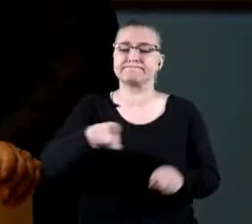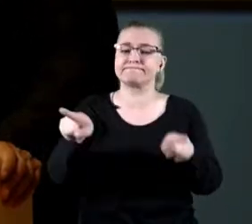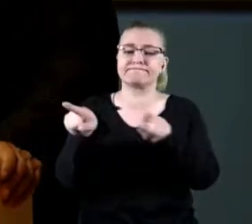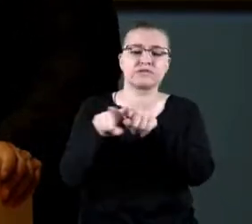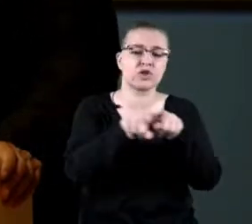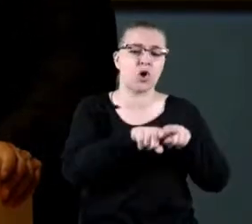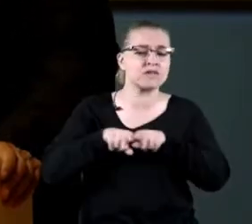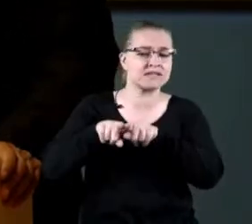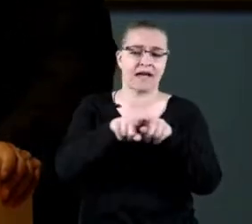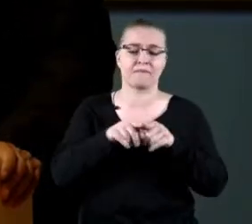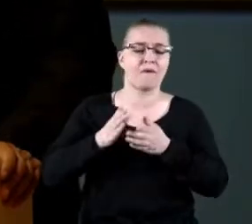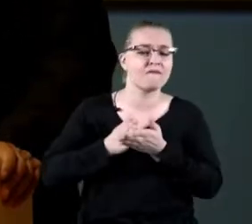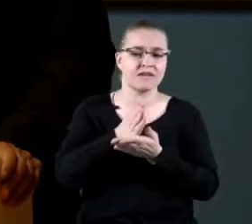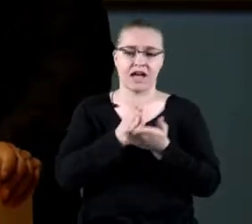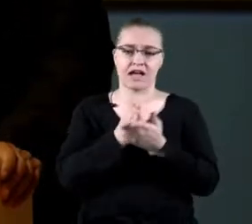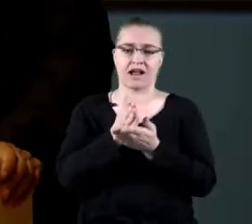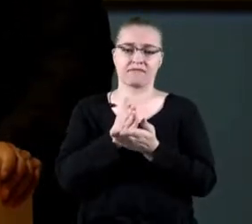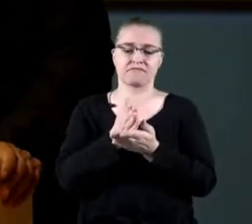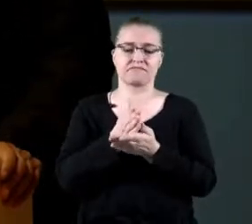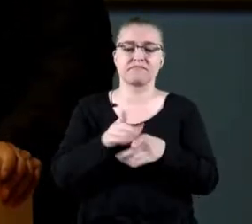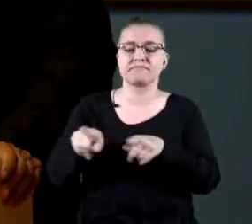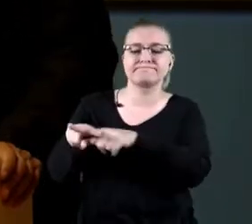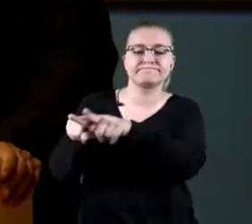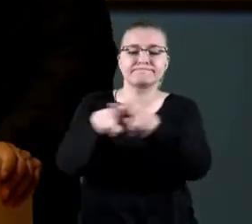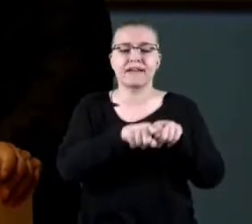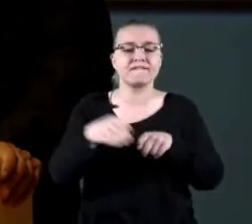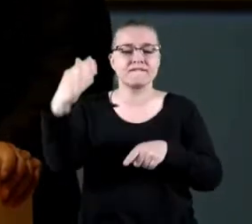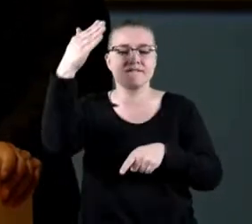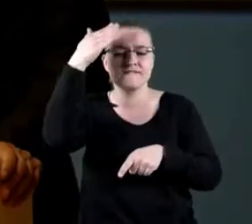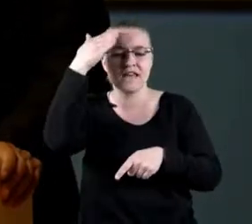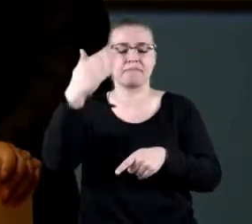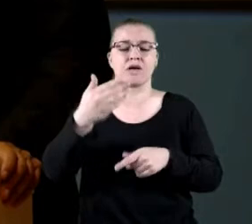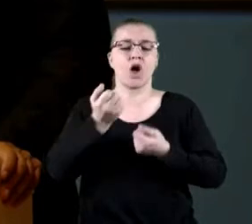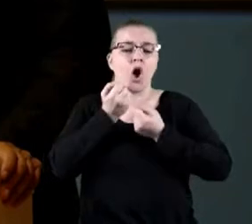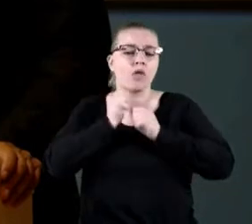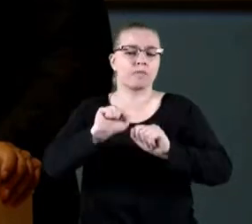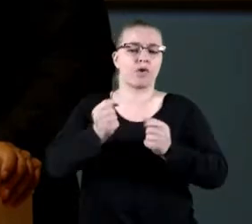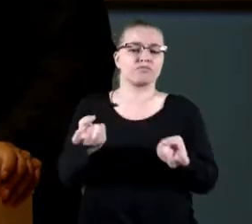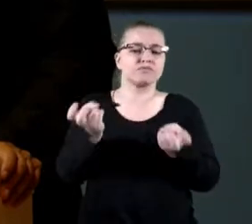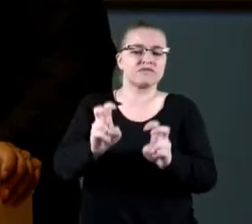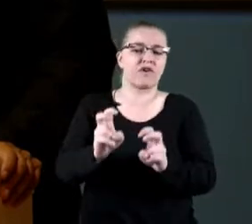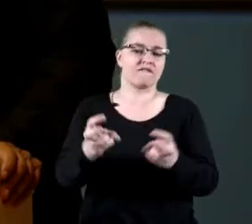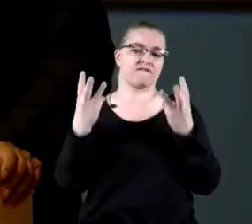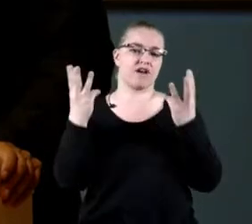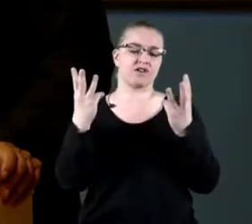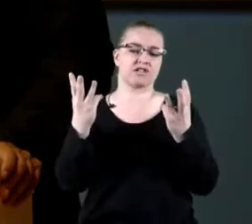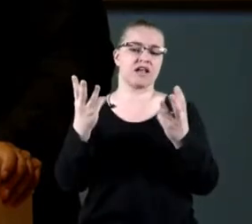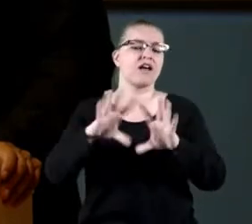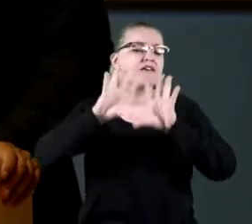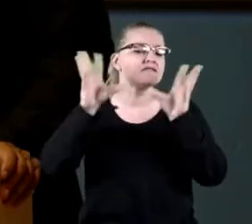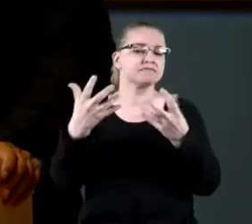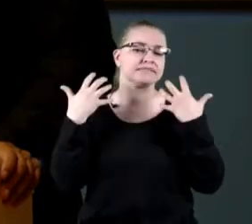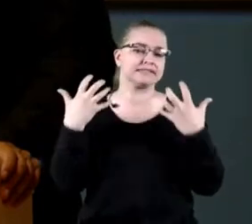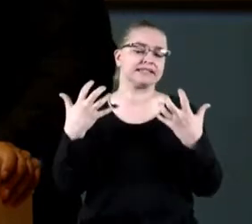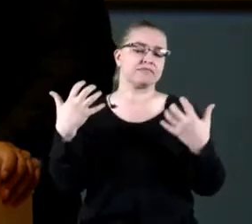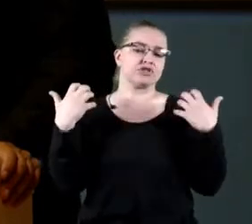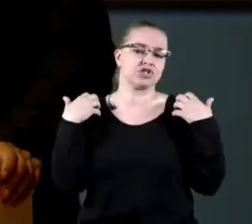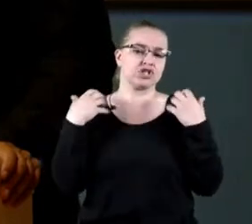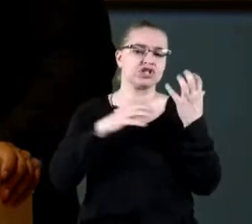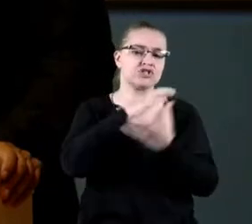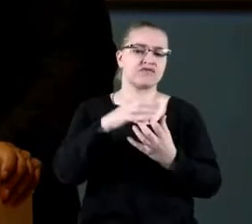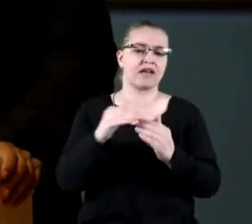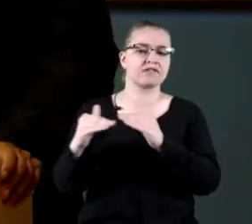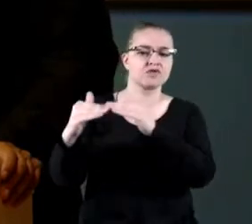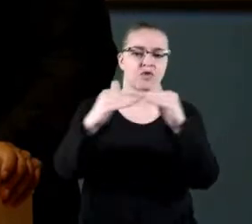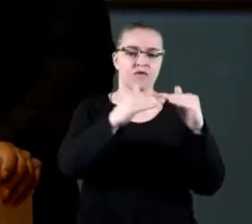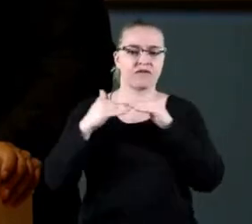important, and we all want to switch into a sustainable world, a sustainable urbanization, an urban world. So thank